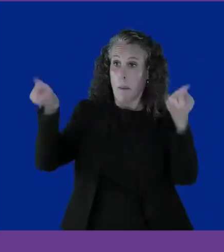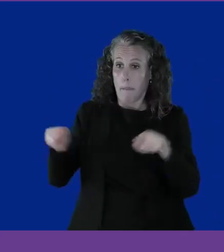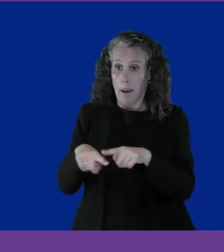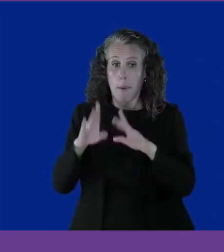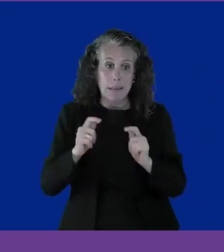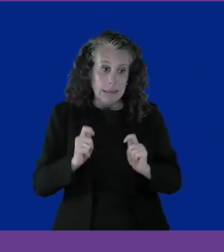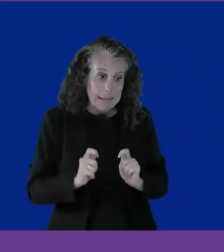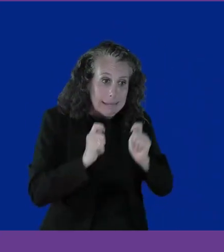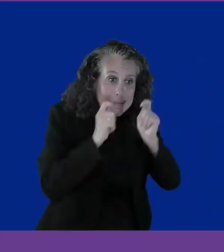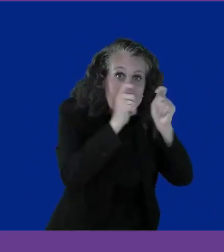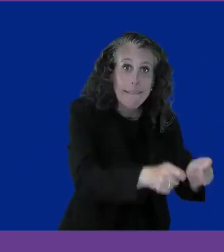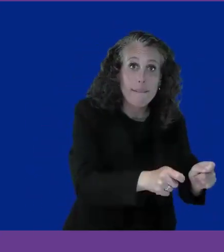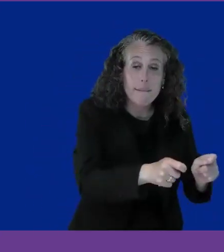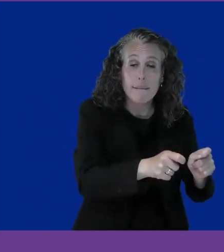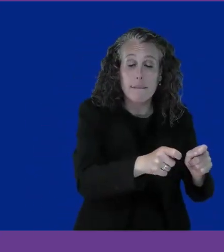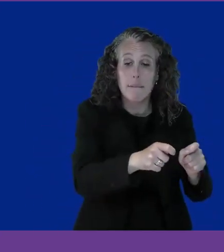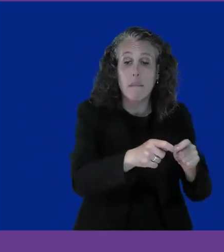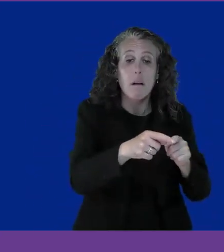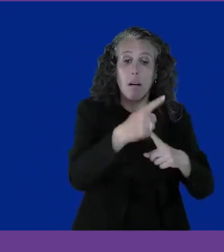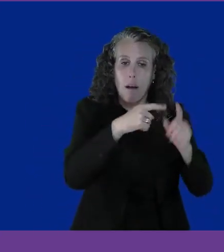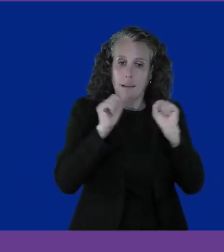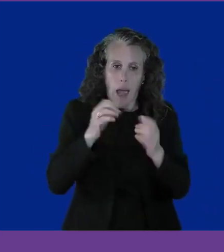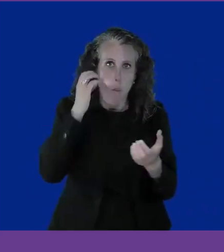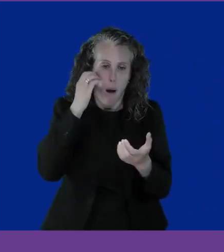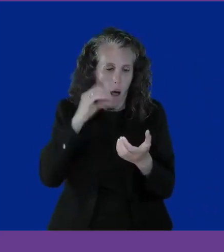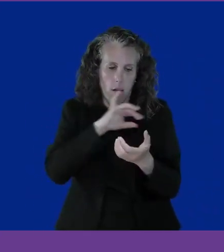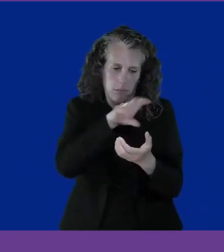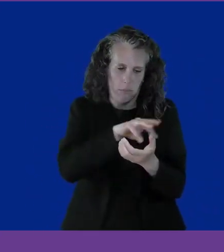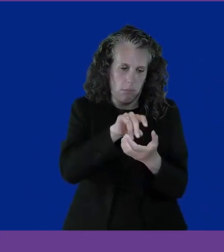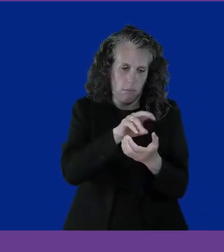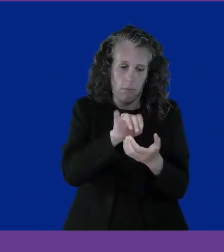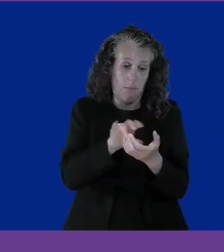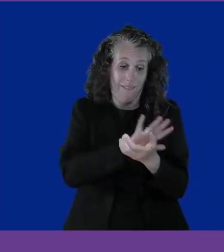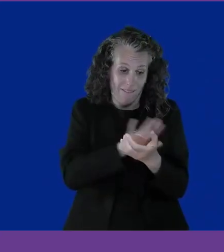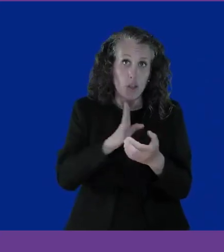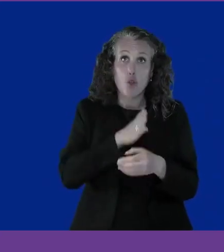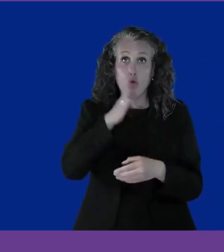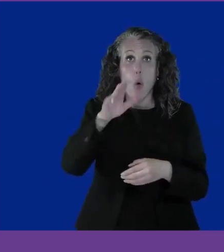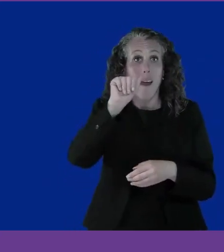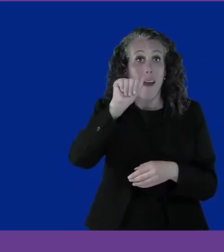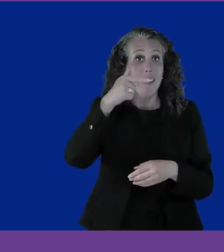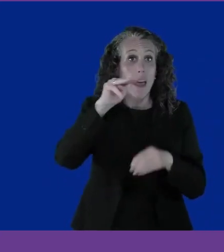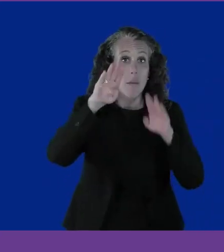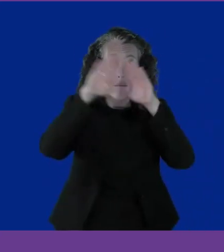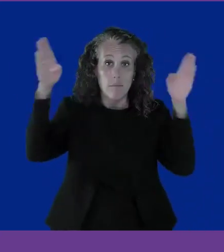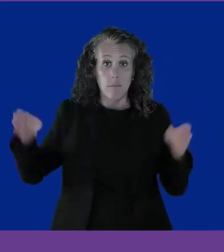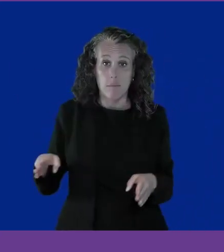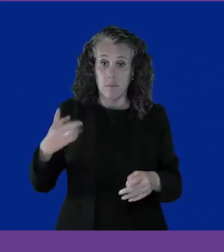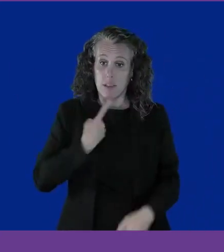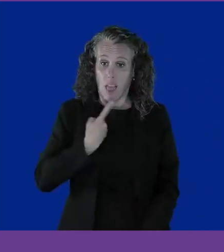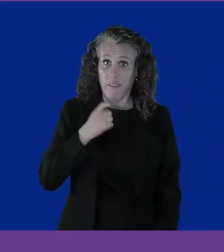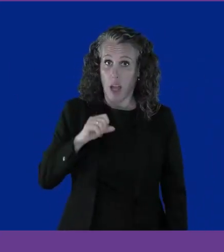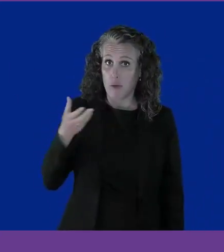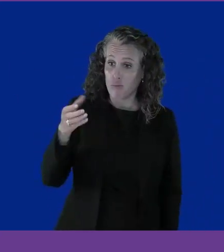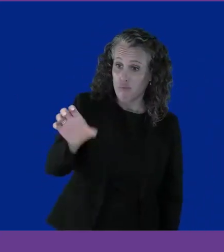bank, you can just prepare everything with your mobile phone and then go to a terminal and do everything by yourself.